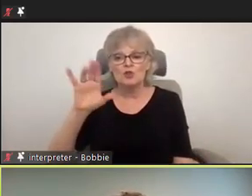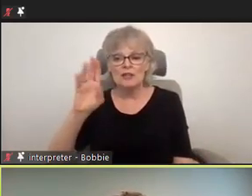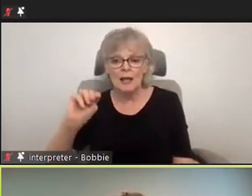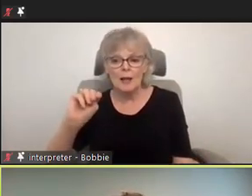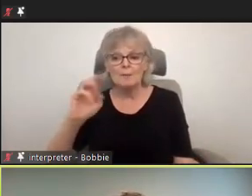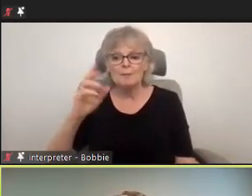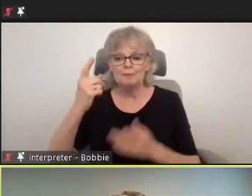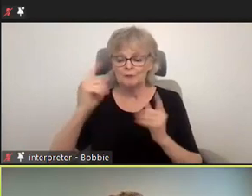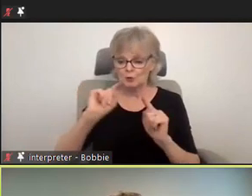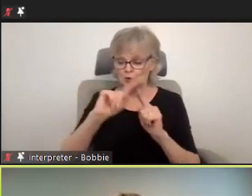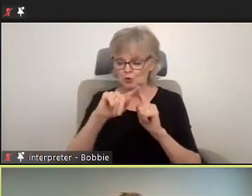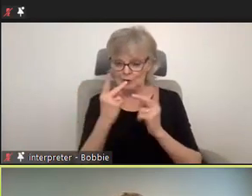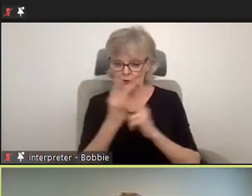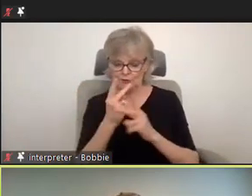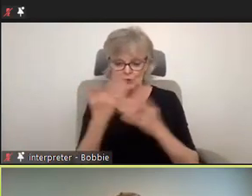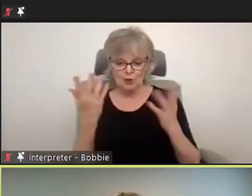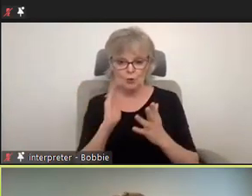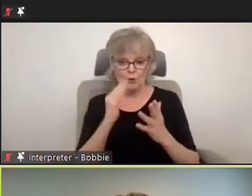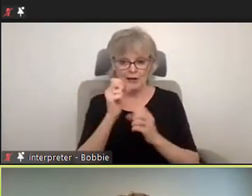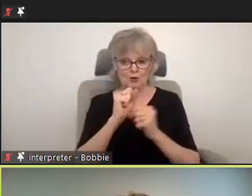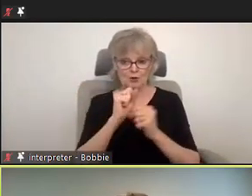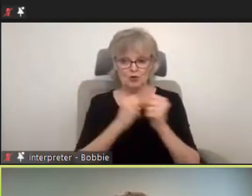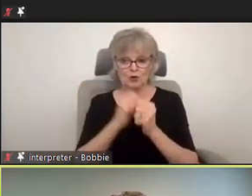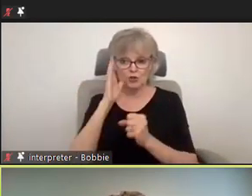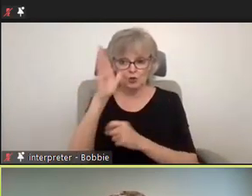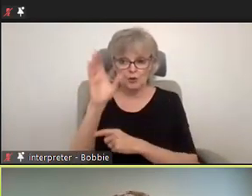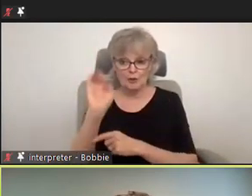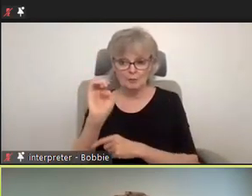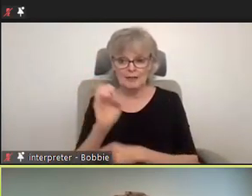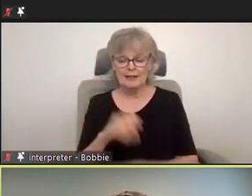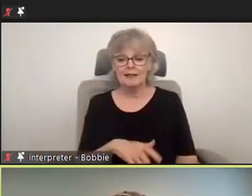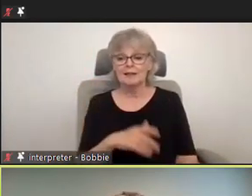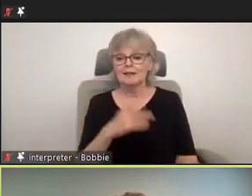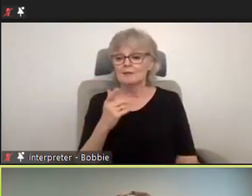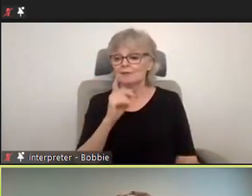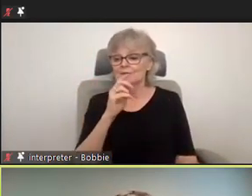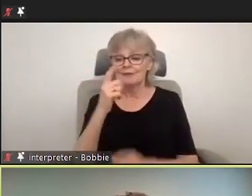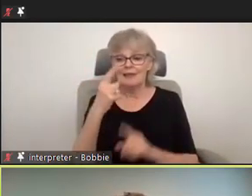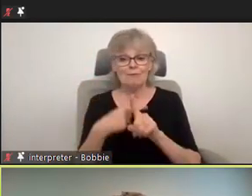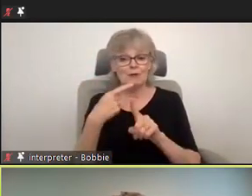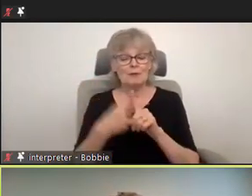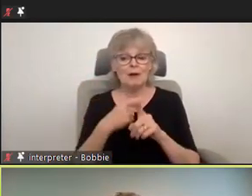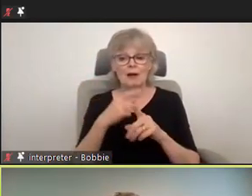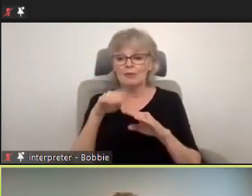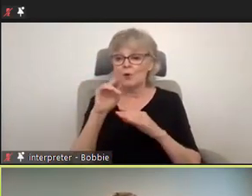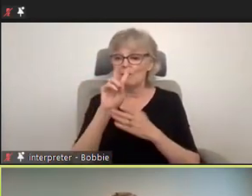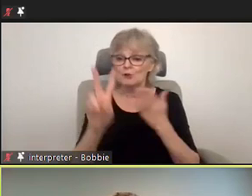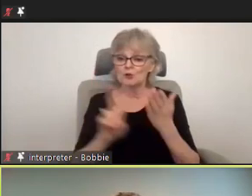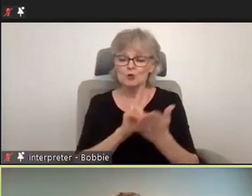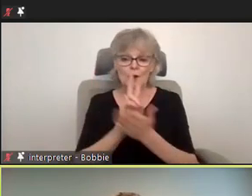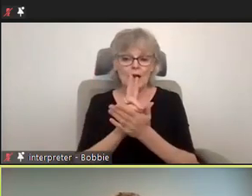what our structure is. But the fact is we have 2+ hours every single month dedicated to